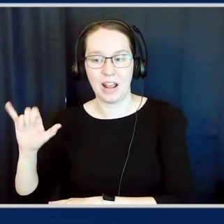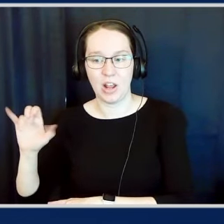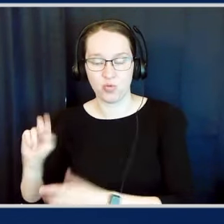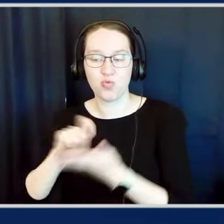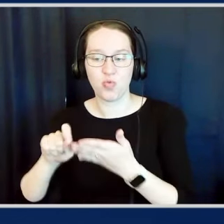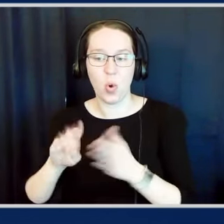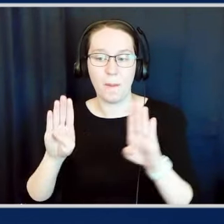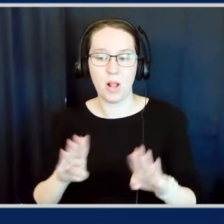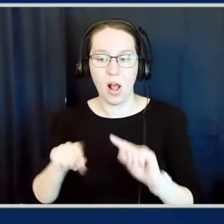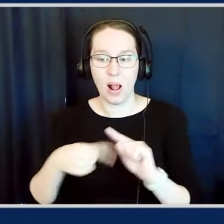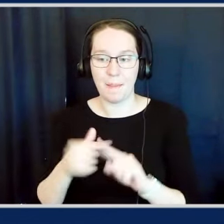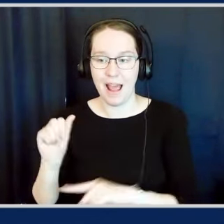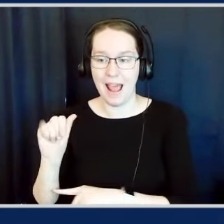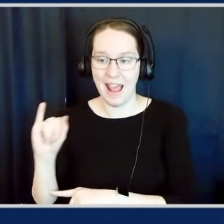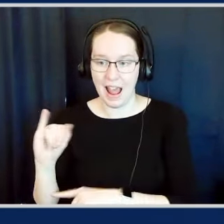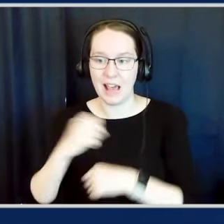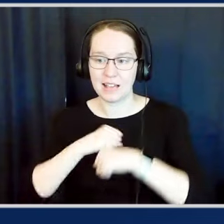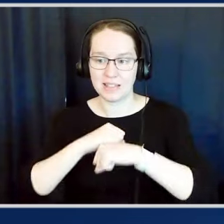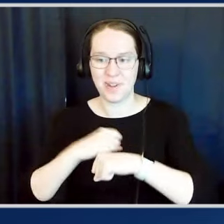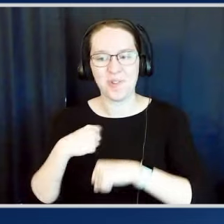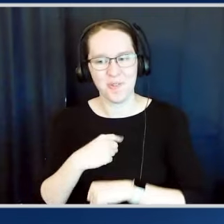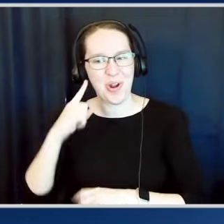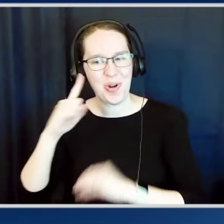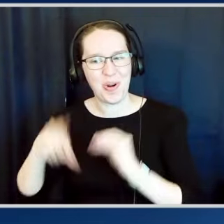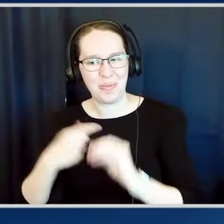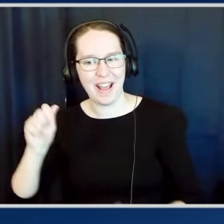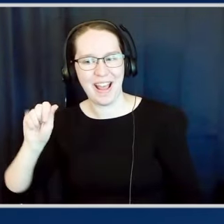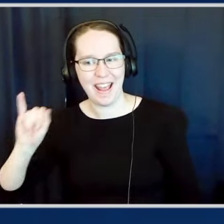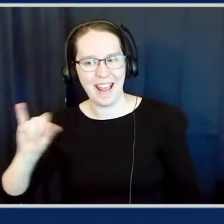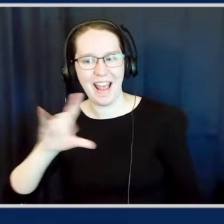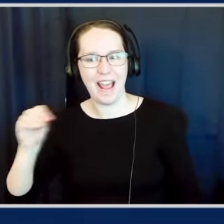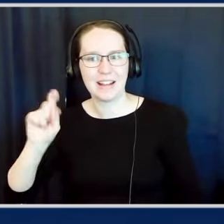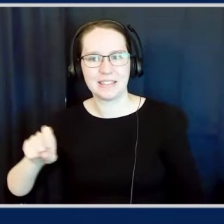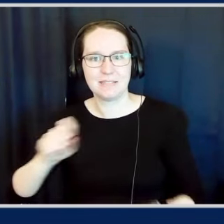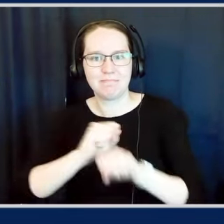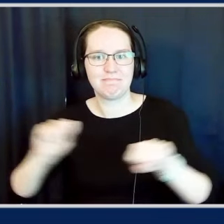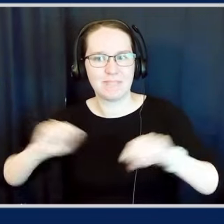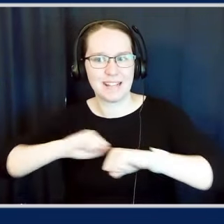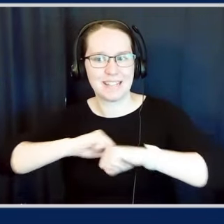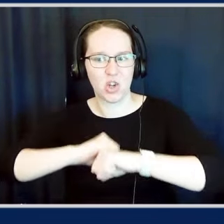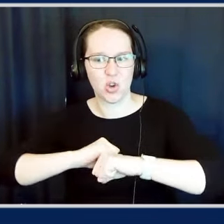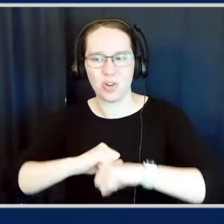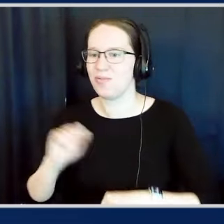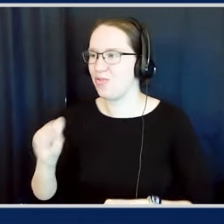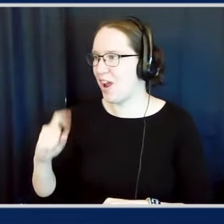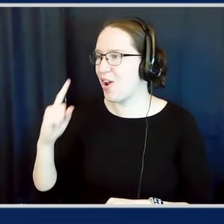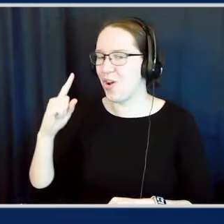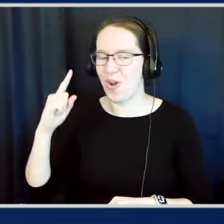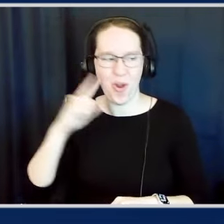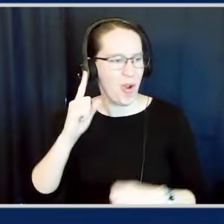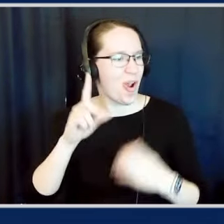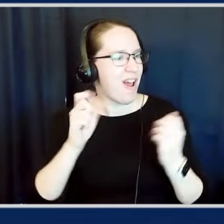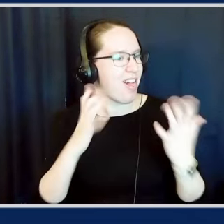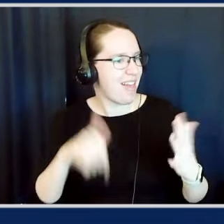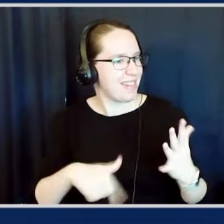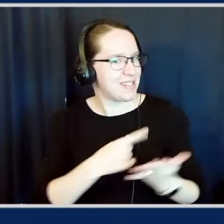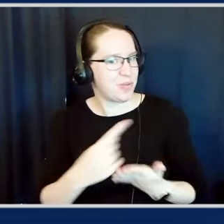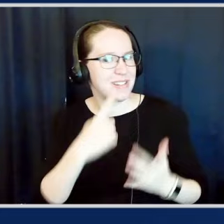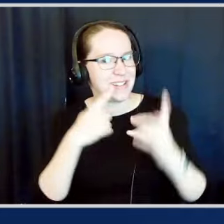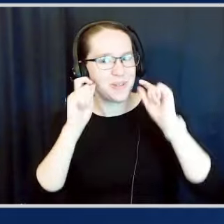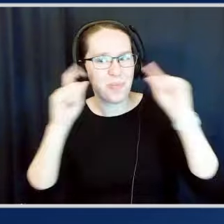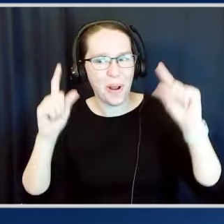AI, which I think we've all heard about AI and the need to We've heard a lot about it this week, and everybody's like, surprise, we're building all these